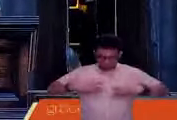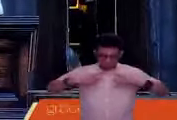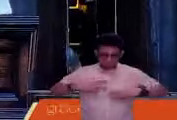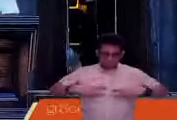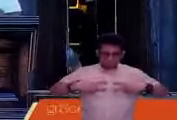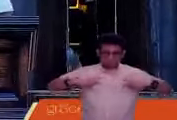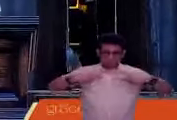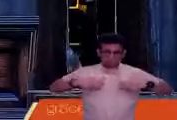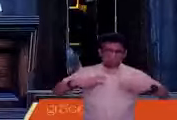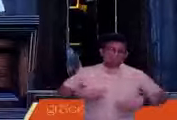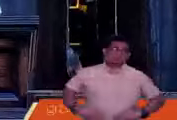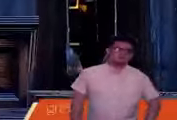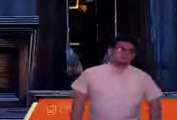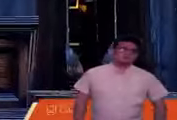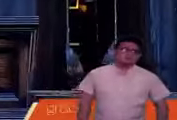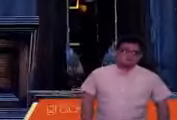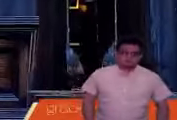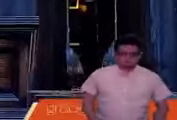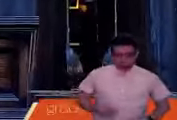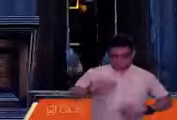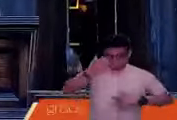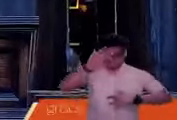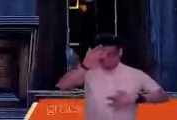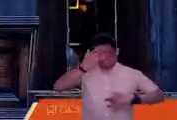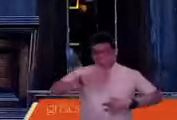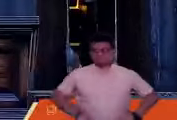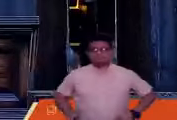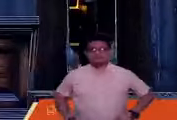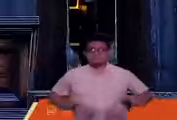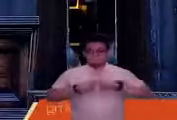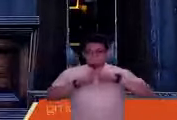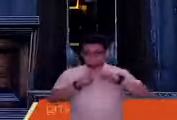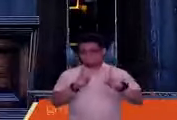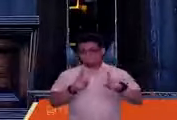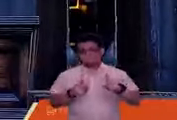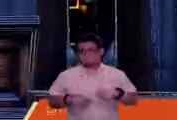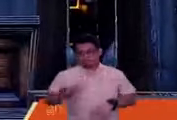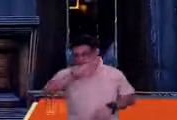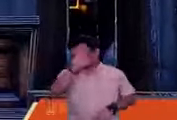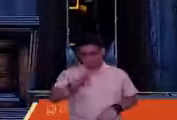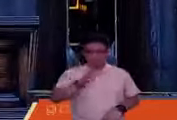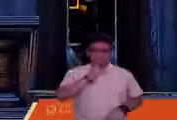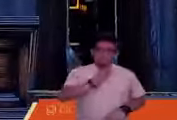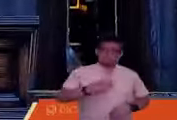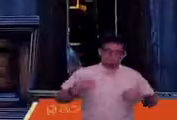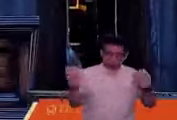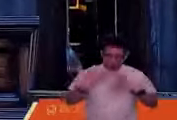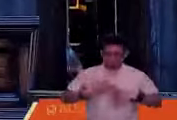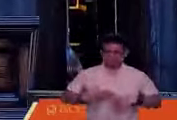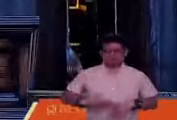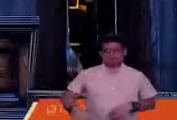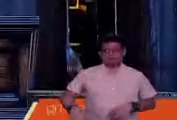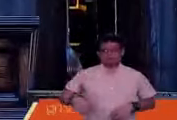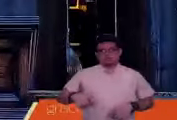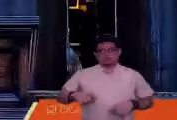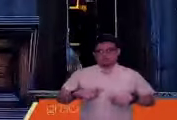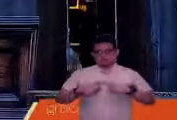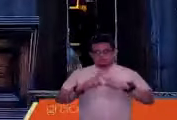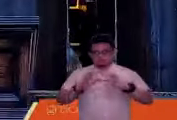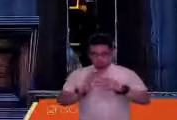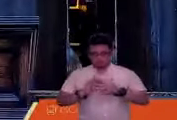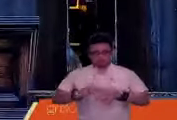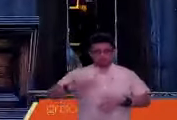Gisalba was saying that the future is a questionnaire, but never be afraid of the unknown future with a